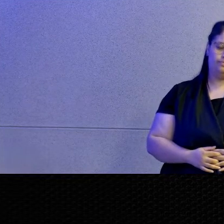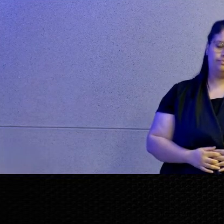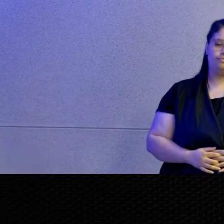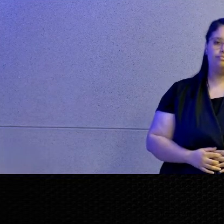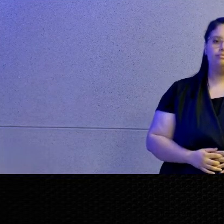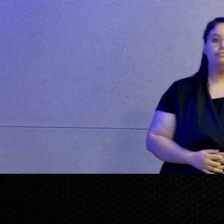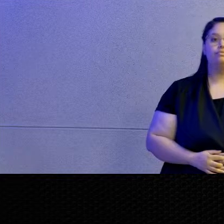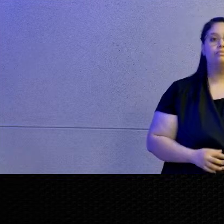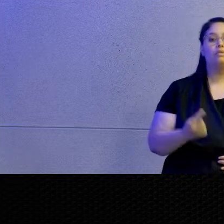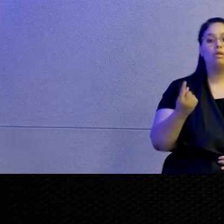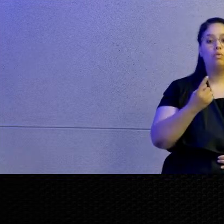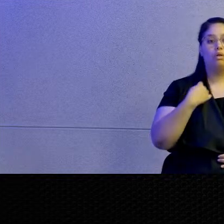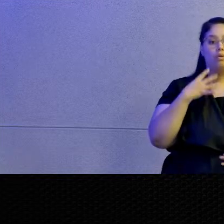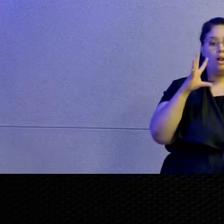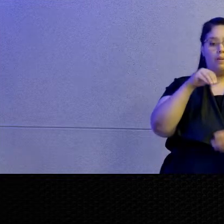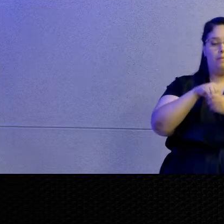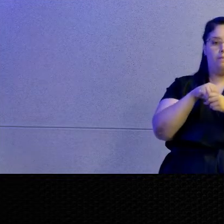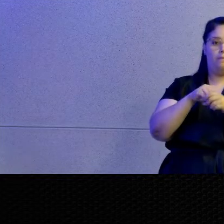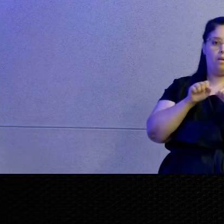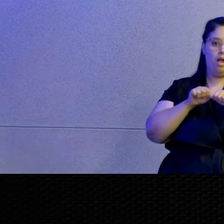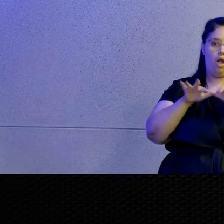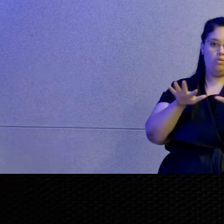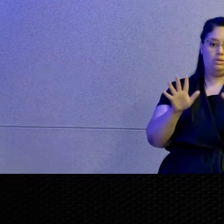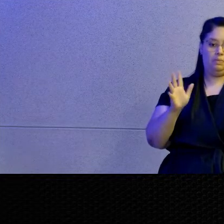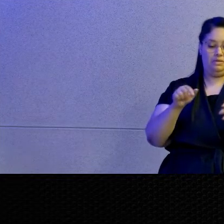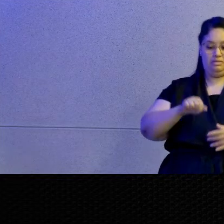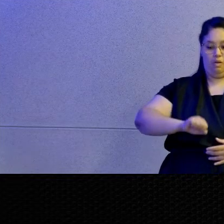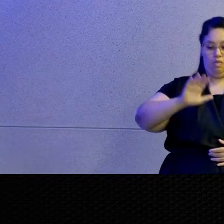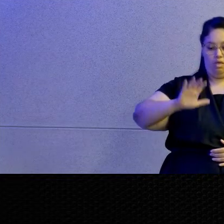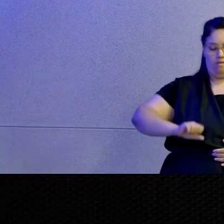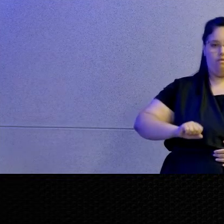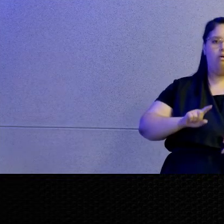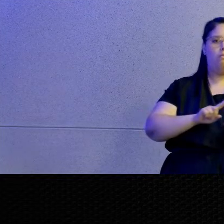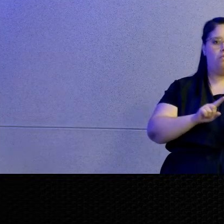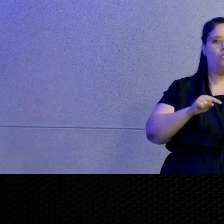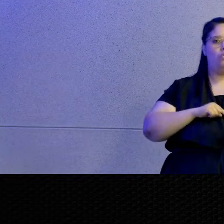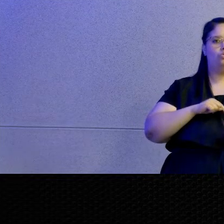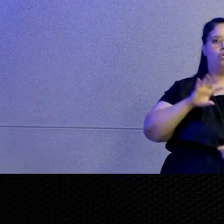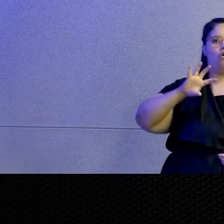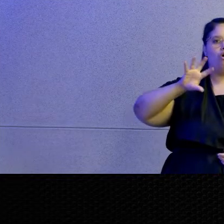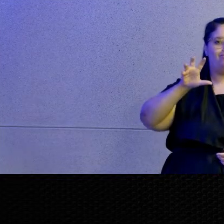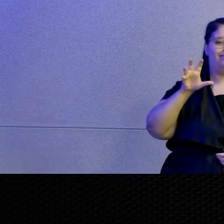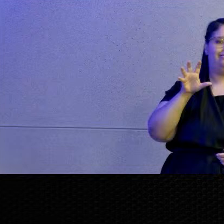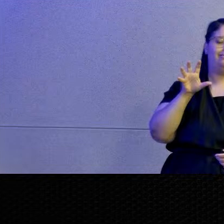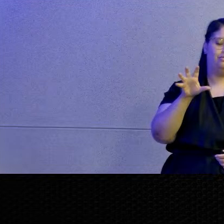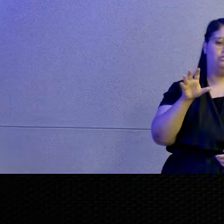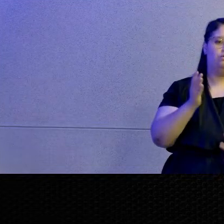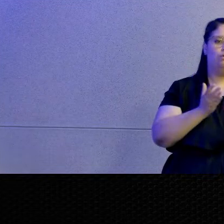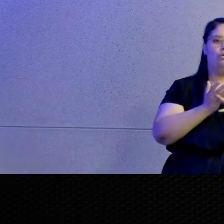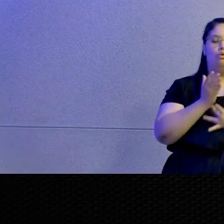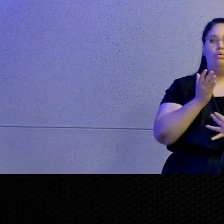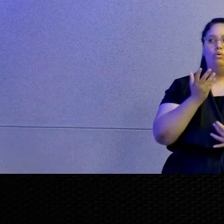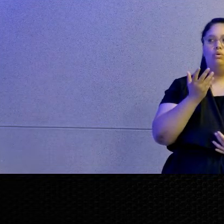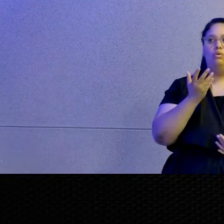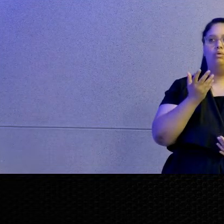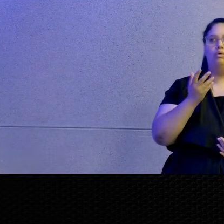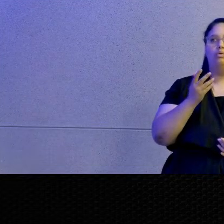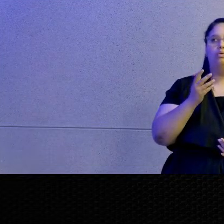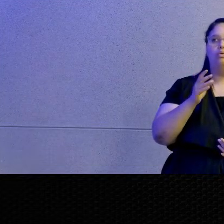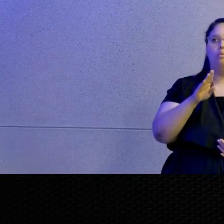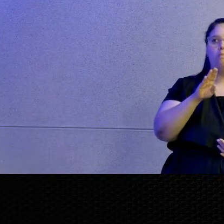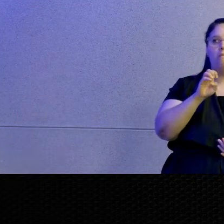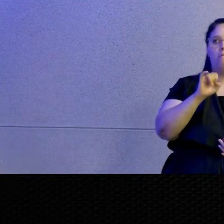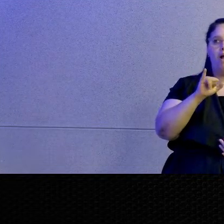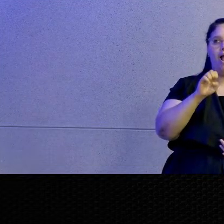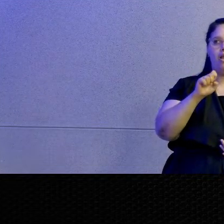only do we participate in outreach in South Africa, but also continentally through the Biennial